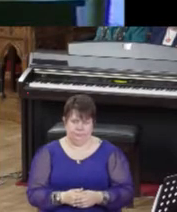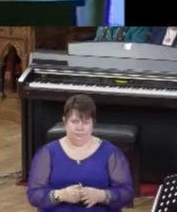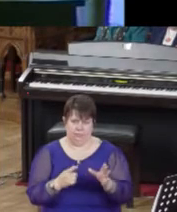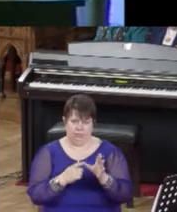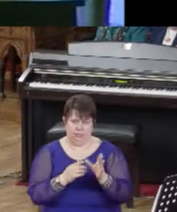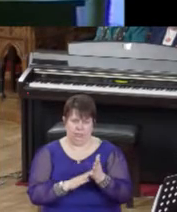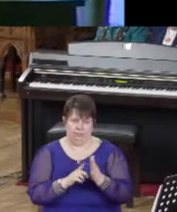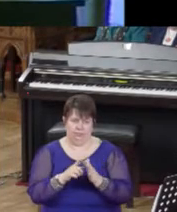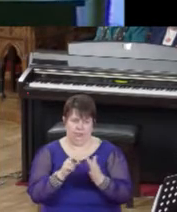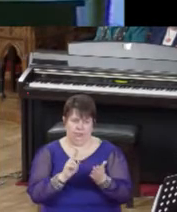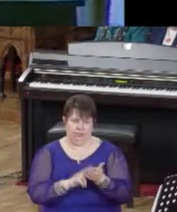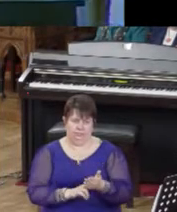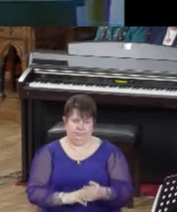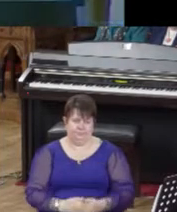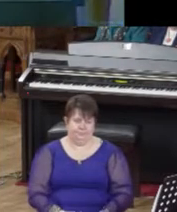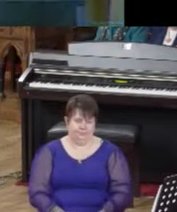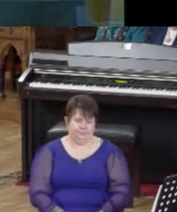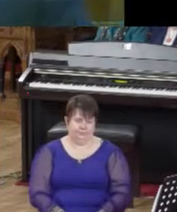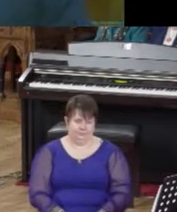Amen.